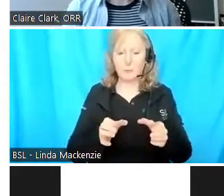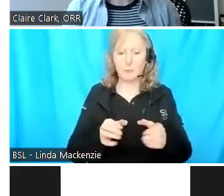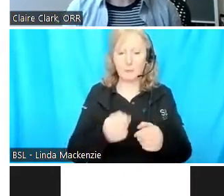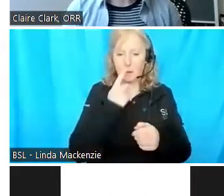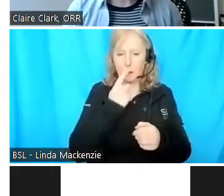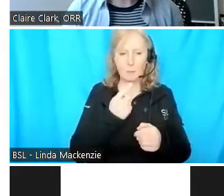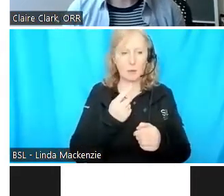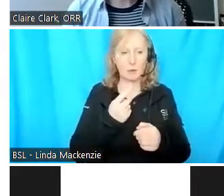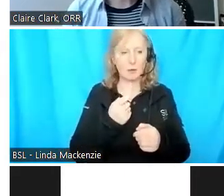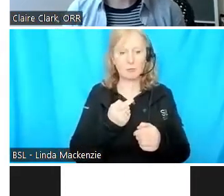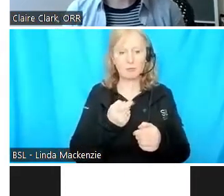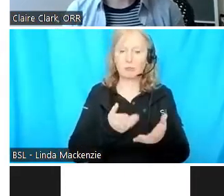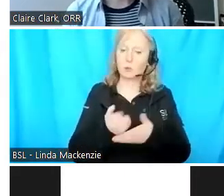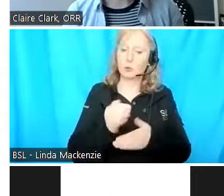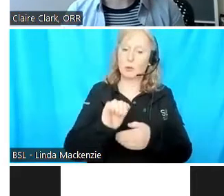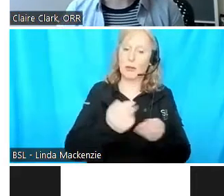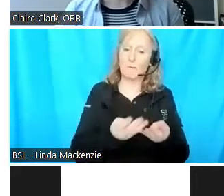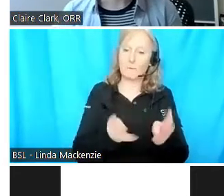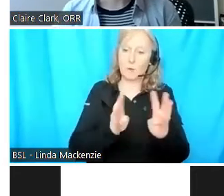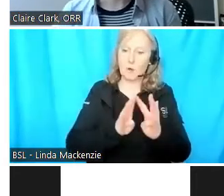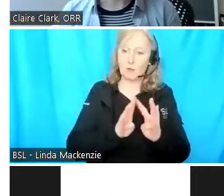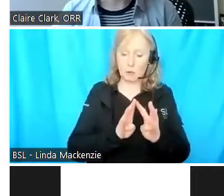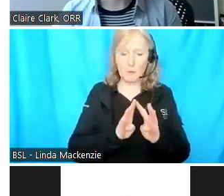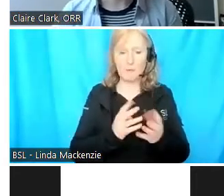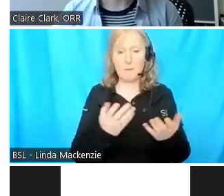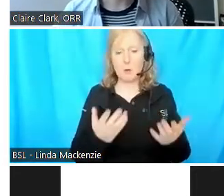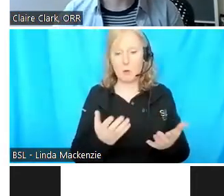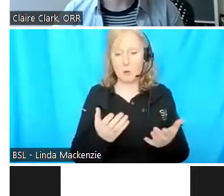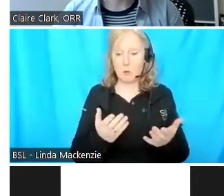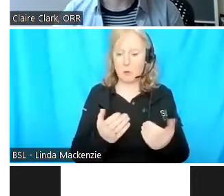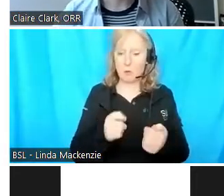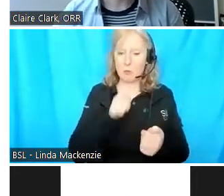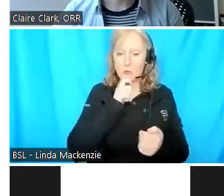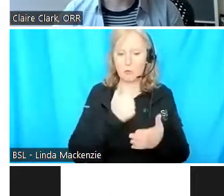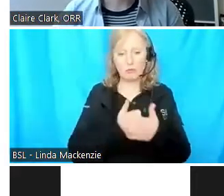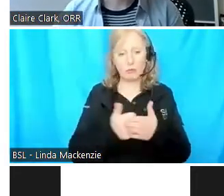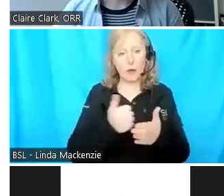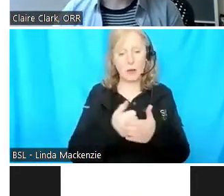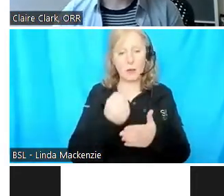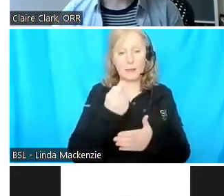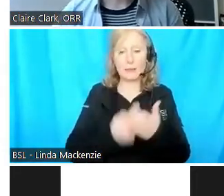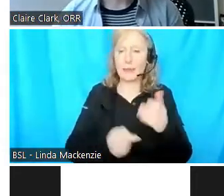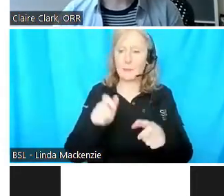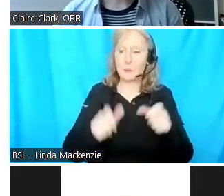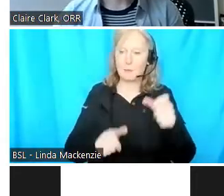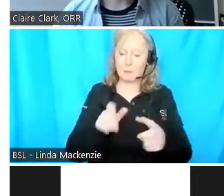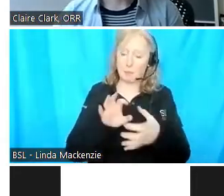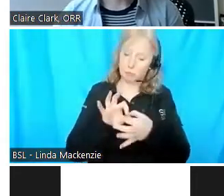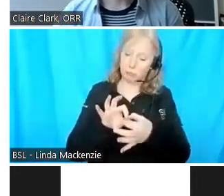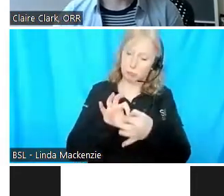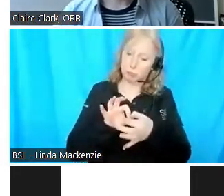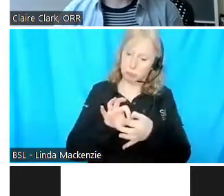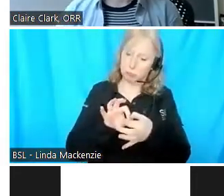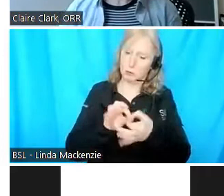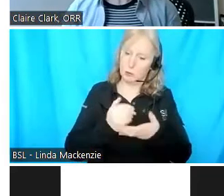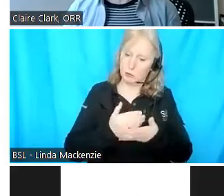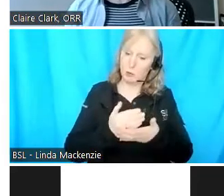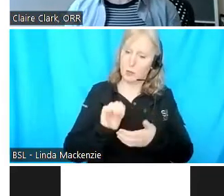that they've set up or just engaging with their regular disabled passengers for them to share their